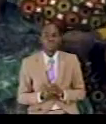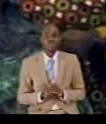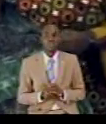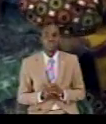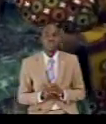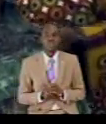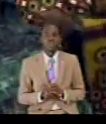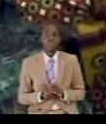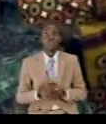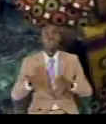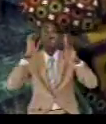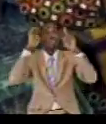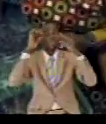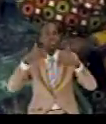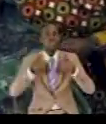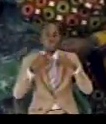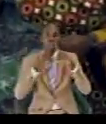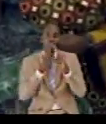He has answered your prayer.